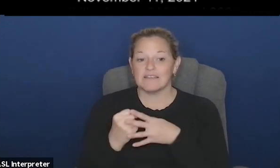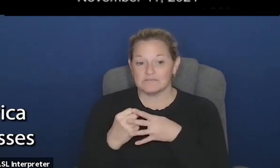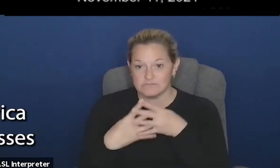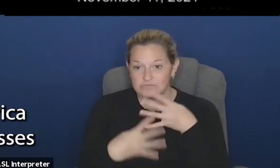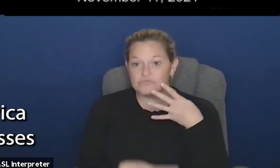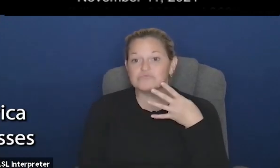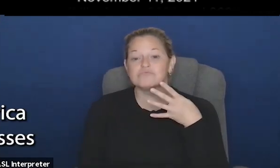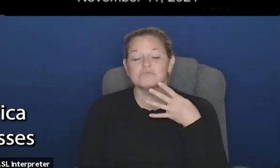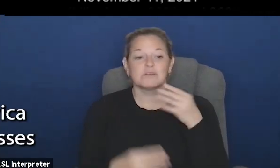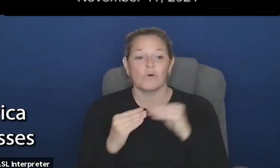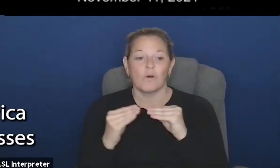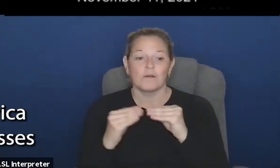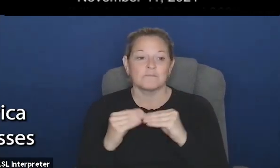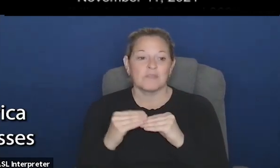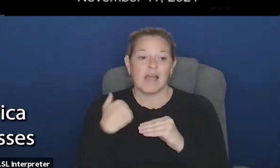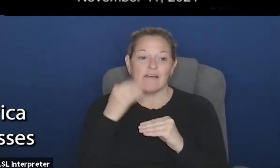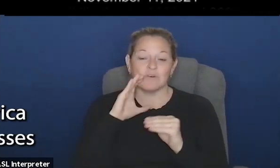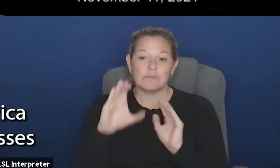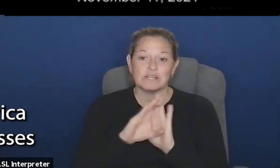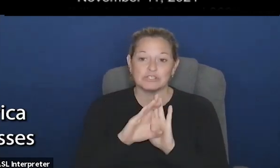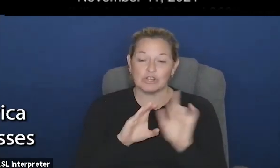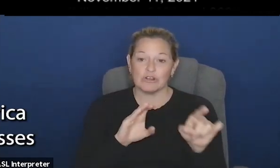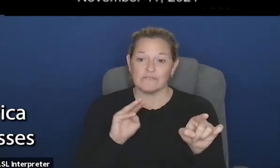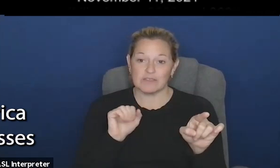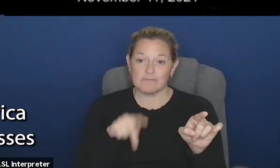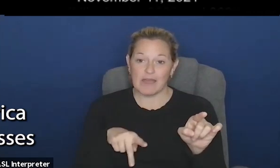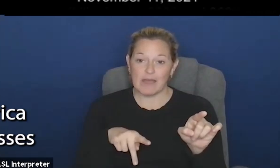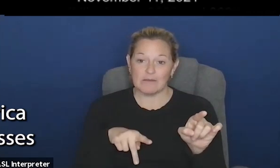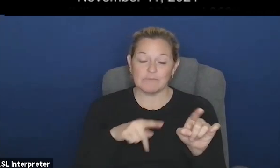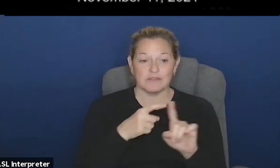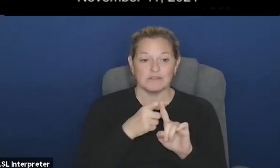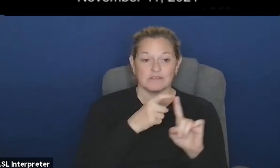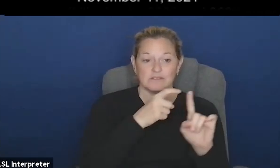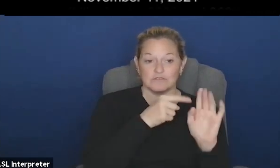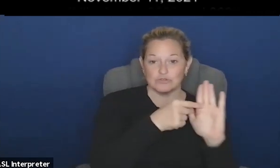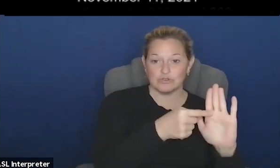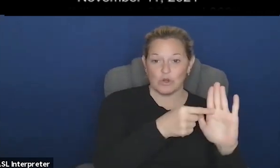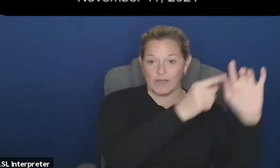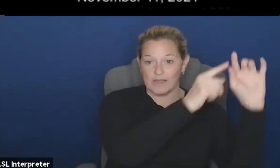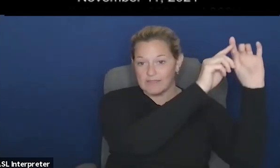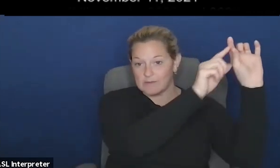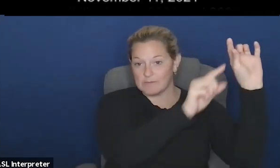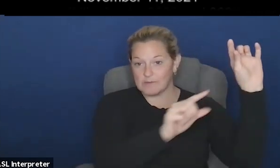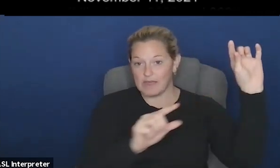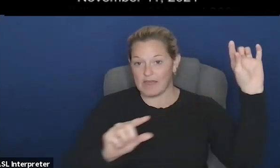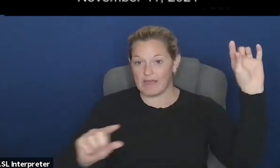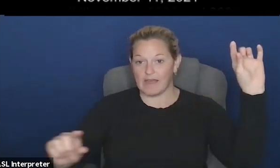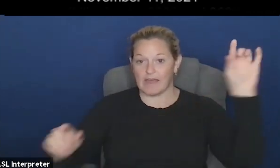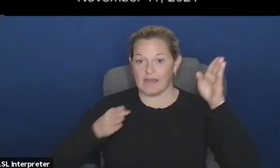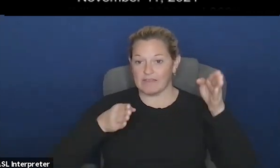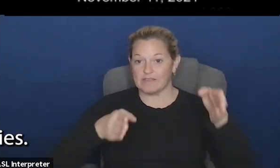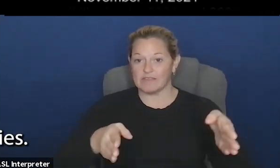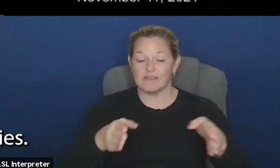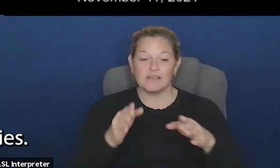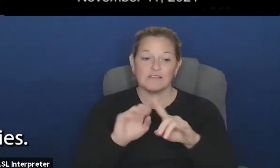Now I've got a picture of the map from South America and Central America showing the path of eclipse. And there are quite a few countries that this